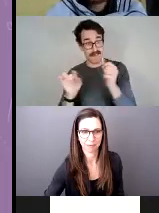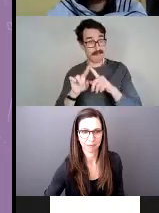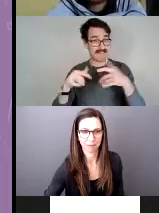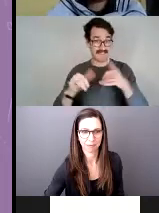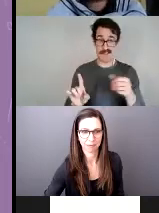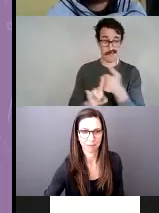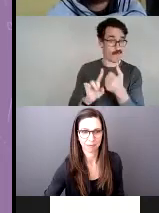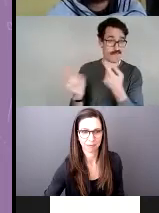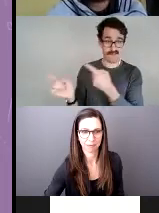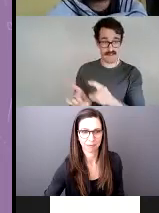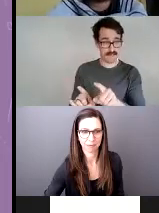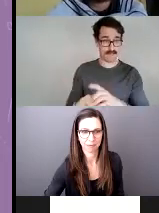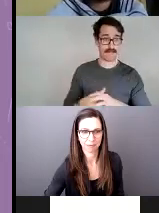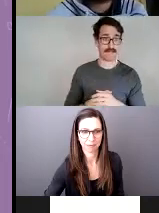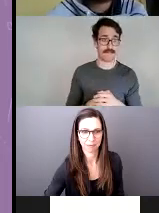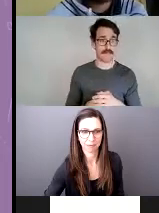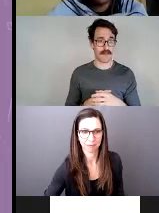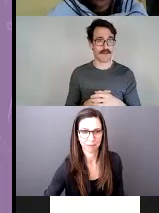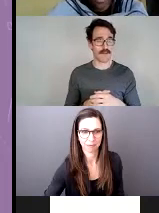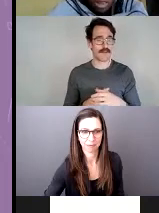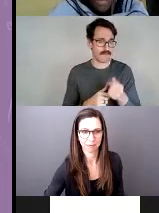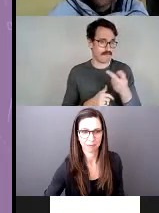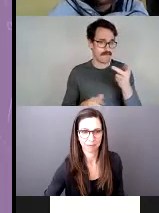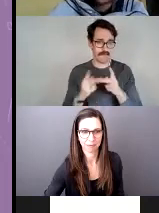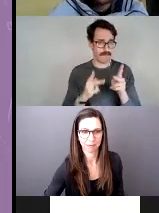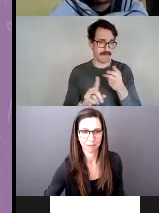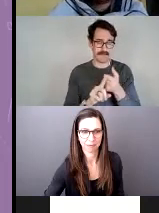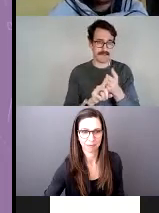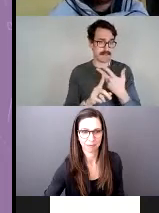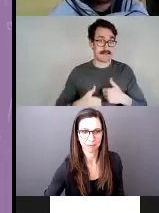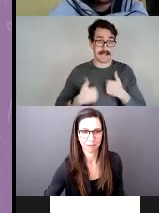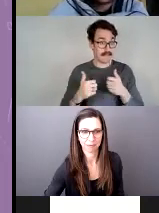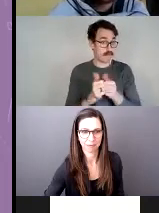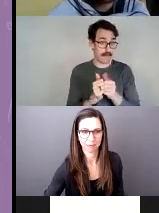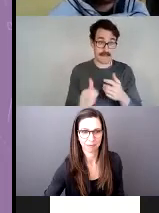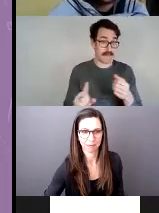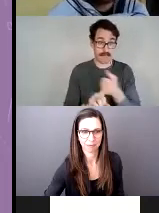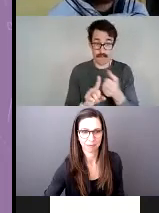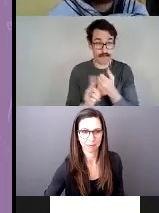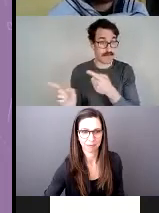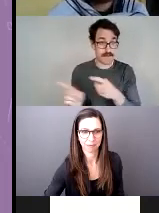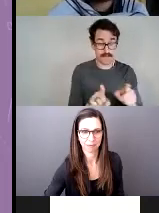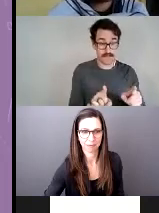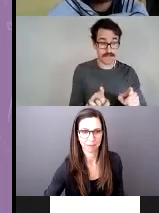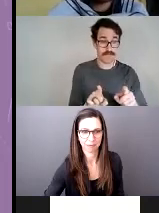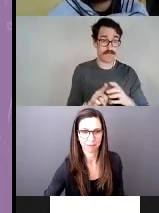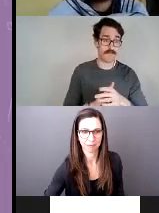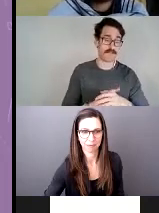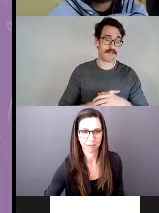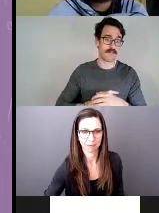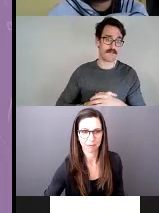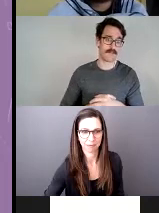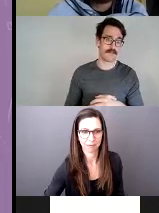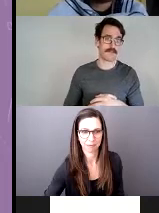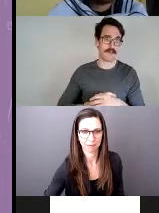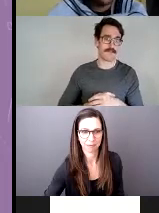pandemic if you're somebody who's living with abuse or have suffered with abuse in the past. So when you call us, we try to make sure that we're